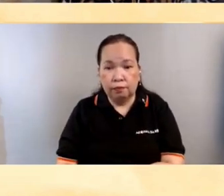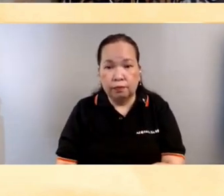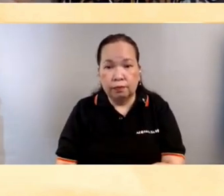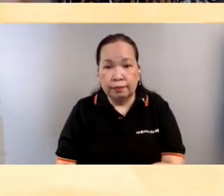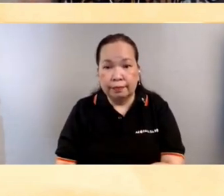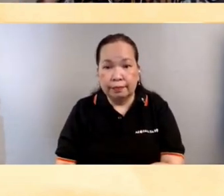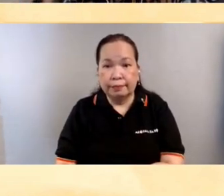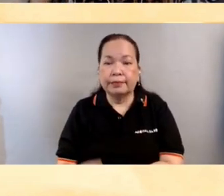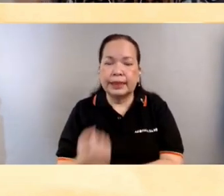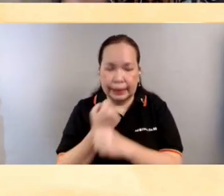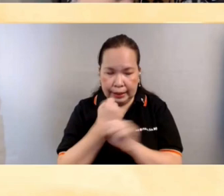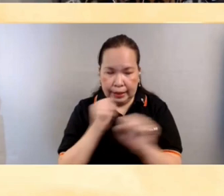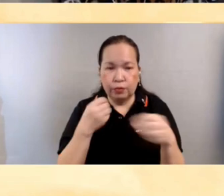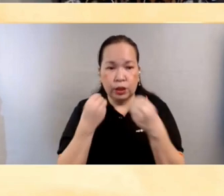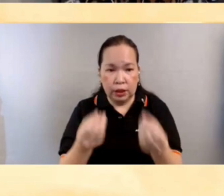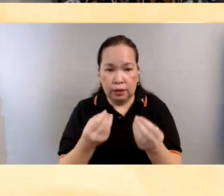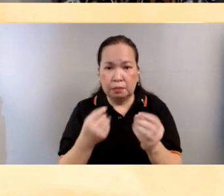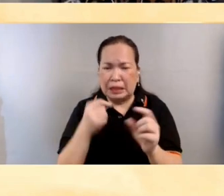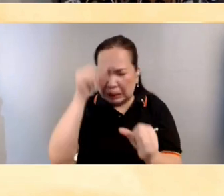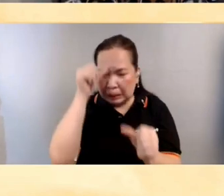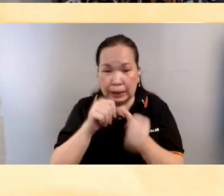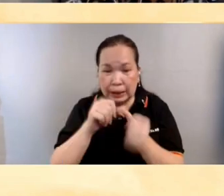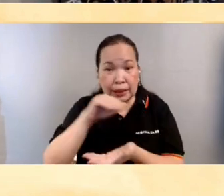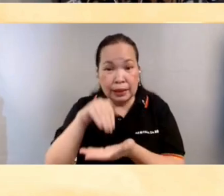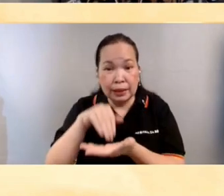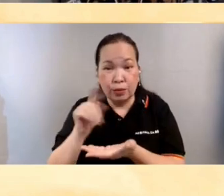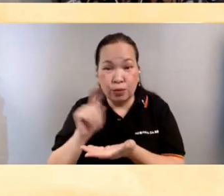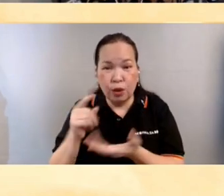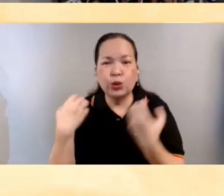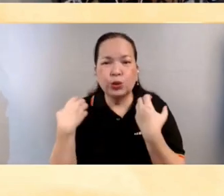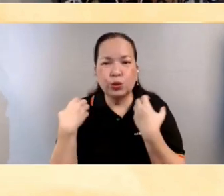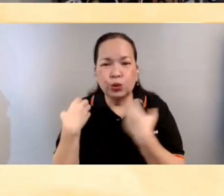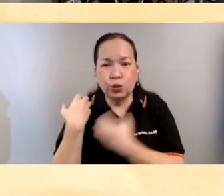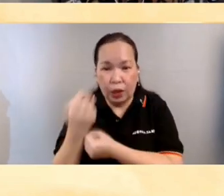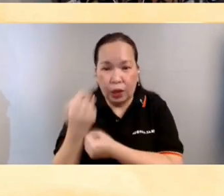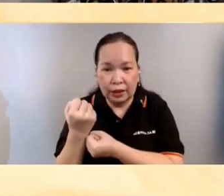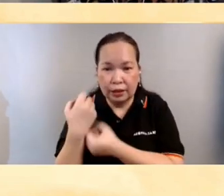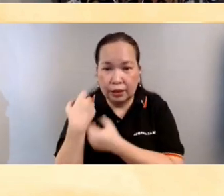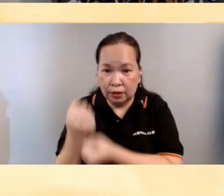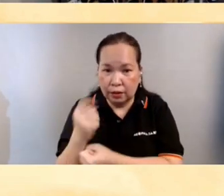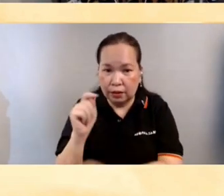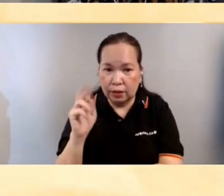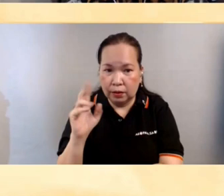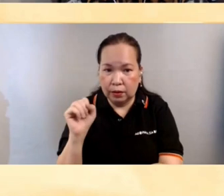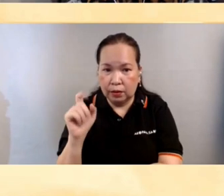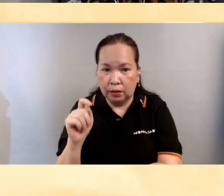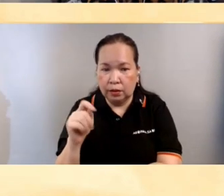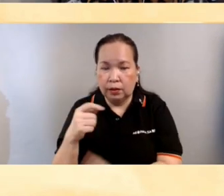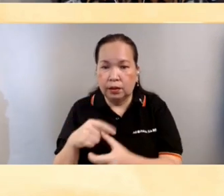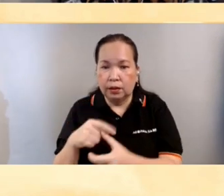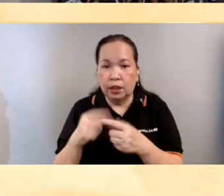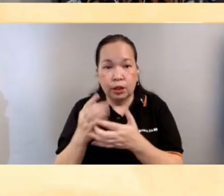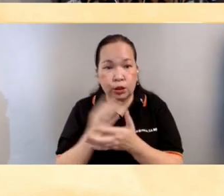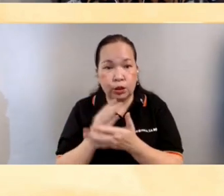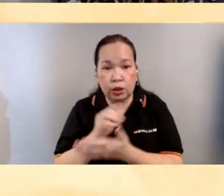providing safety? And trust is at the core of these relationships. And just to share with